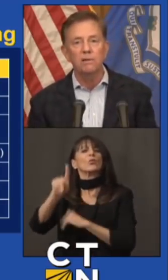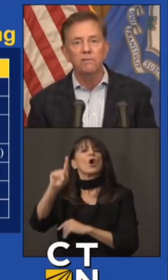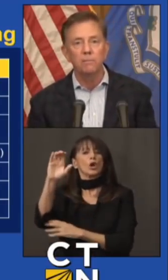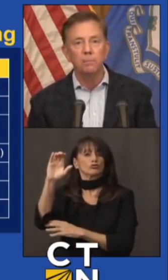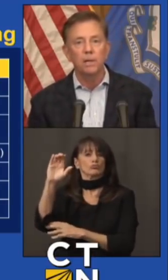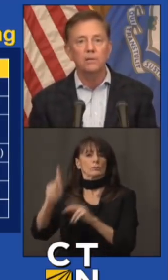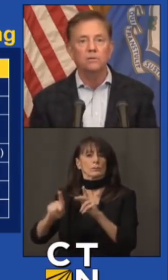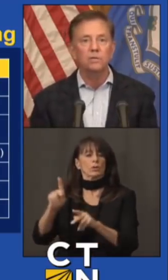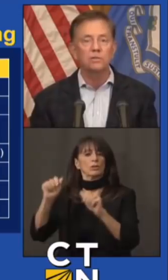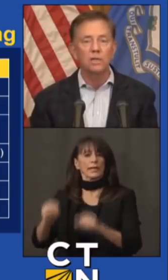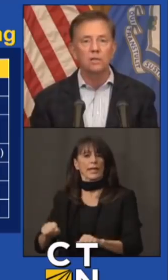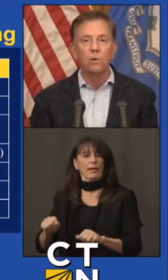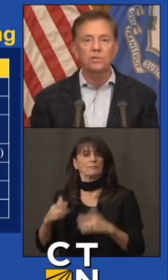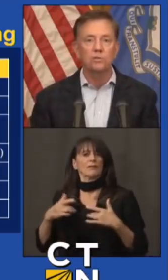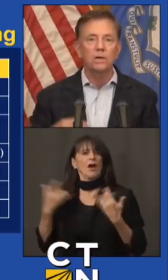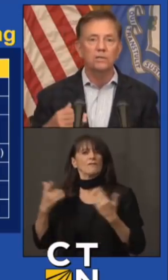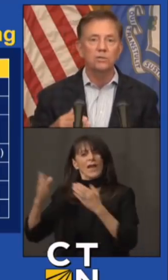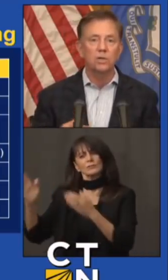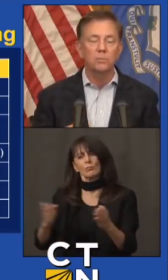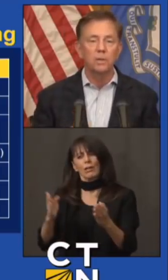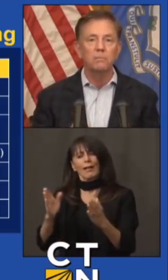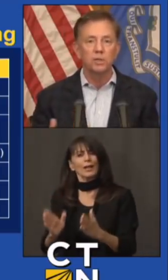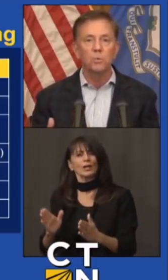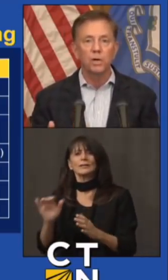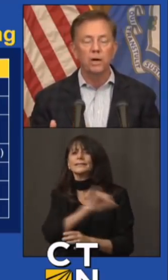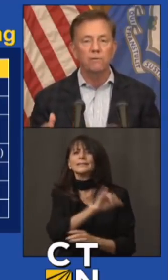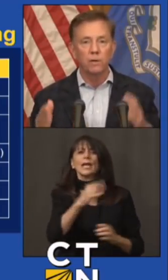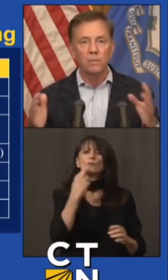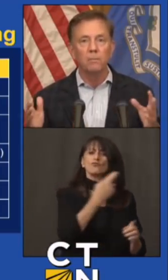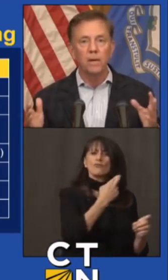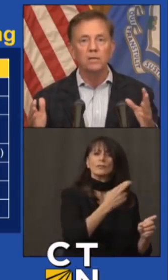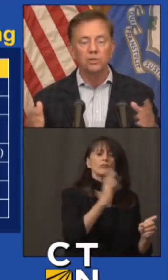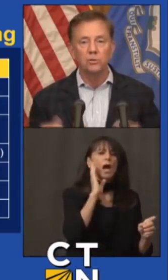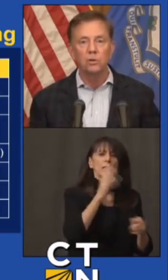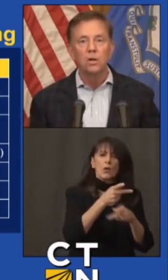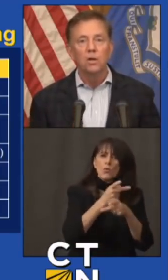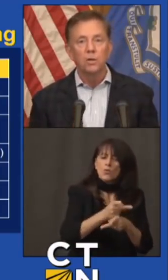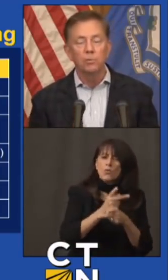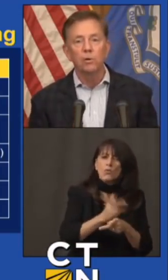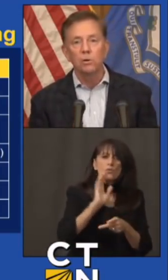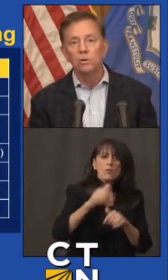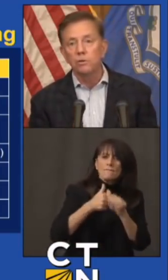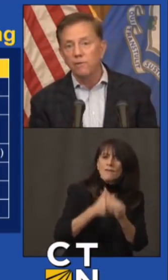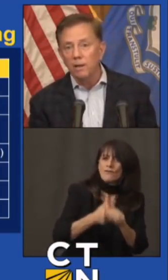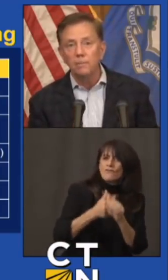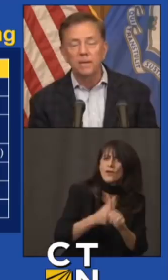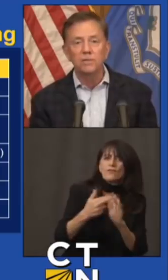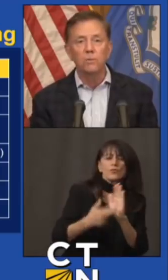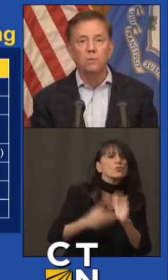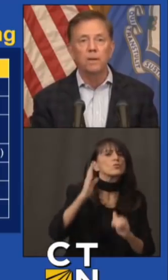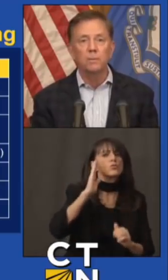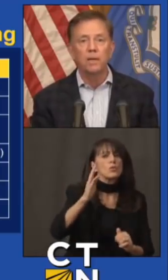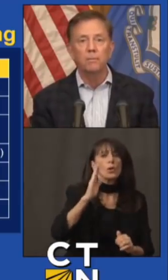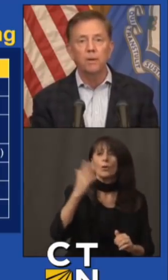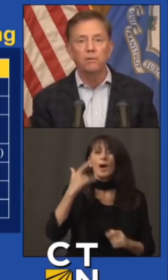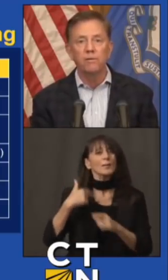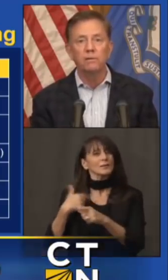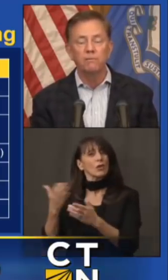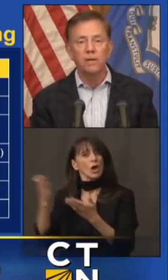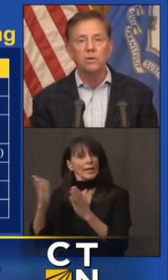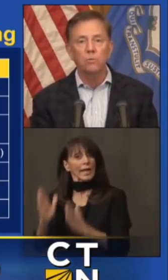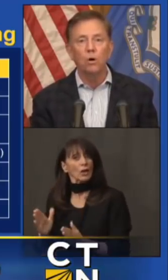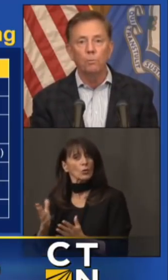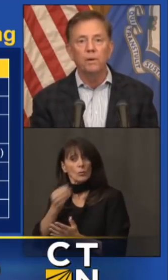think the event planners, just like the restaurants, are going to be much more careful about making sure the protocols are followed because they want to be able to keep their